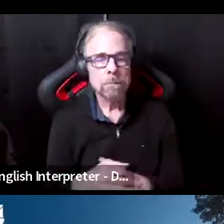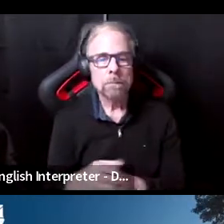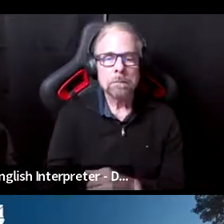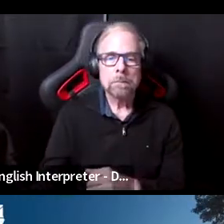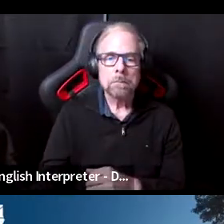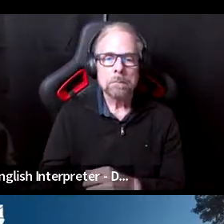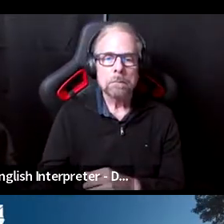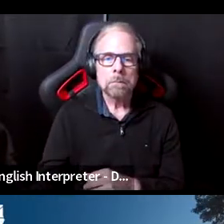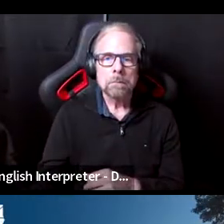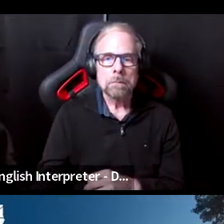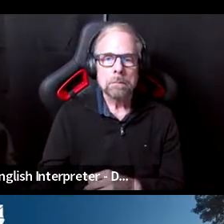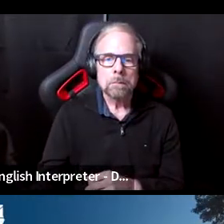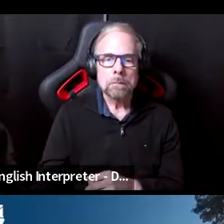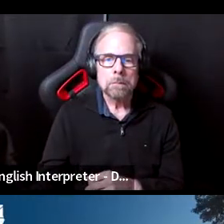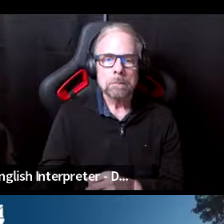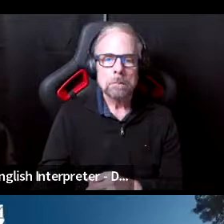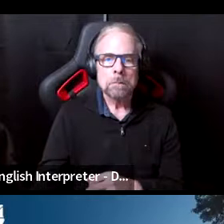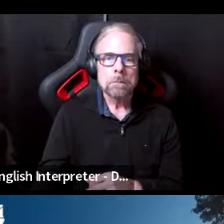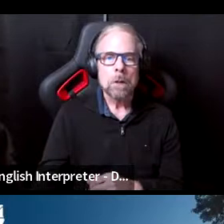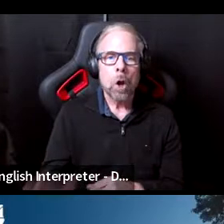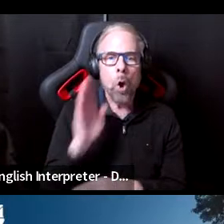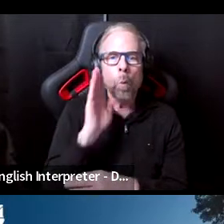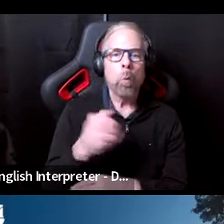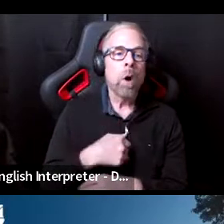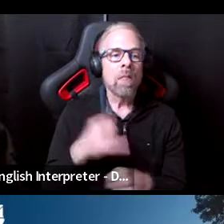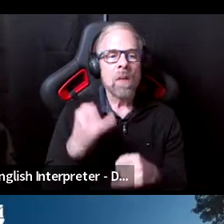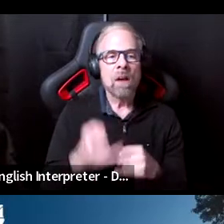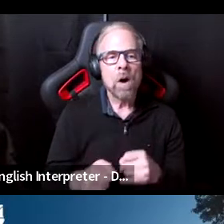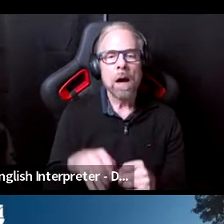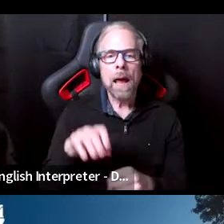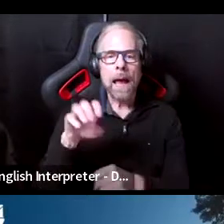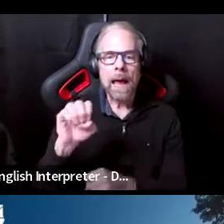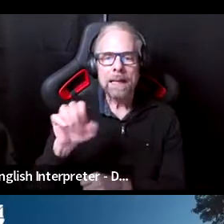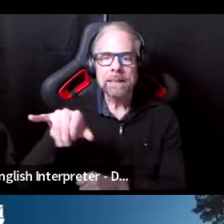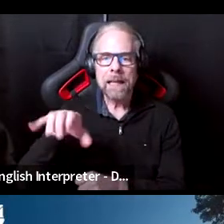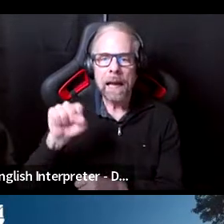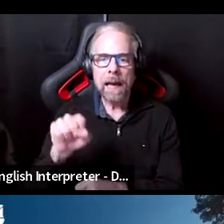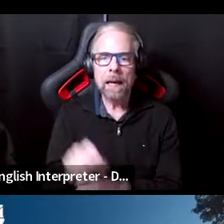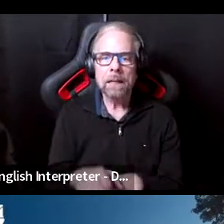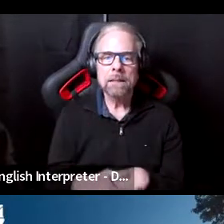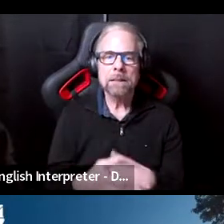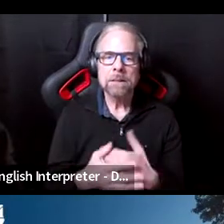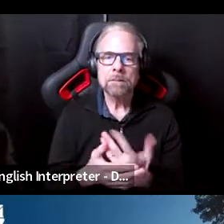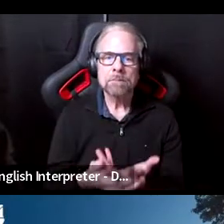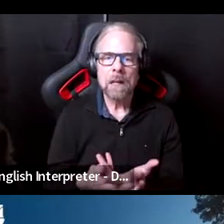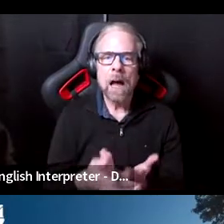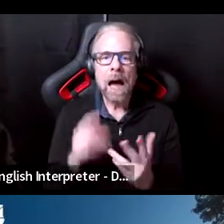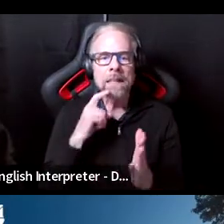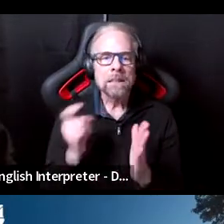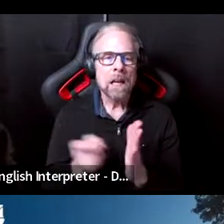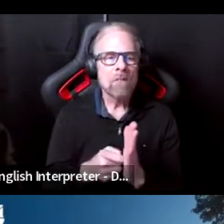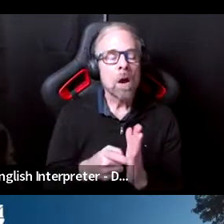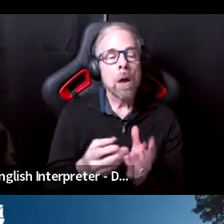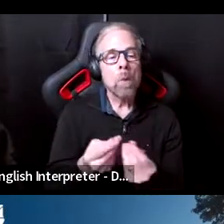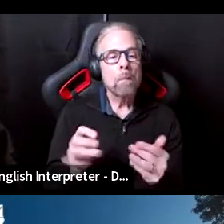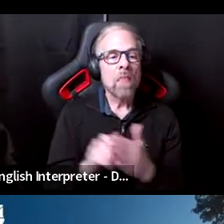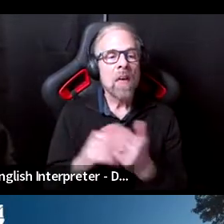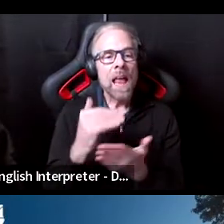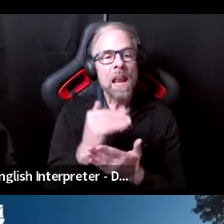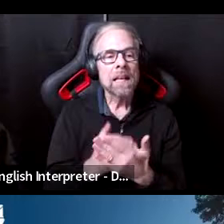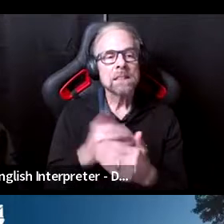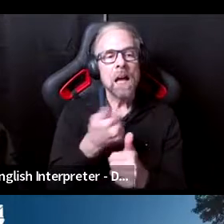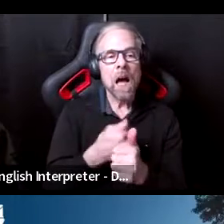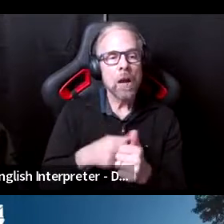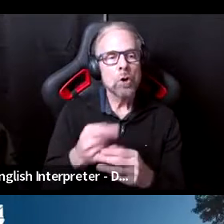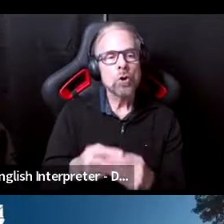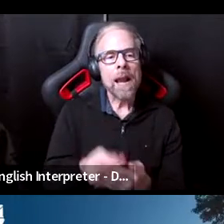Will the final SEIS identify how properties listed under acquisitions and displacements will